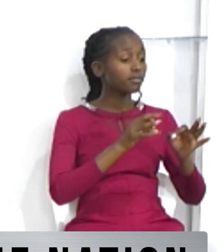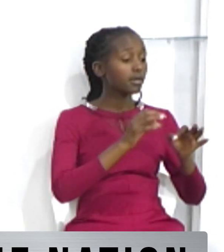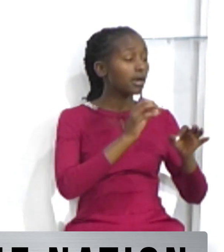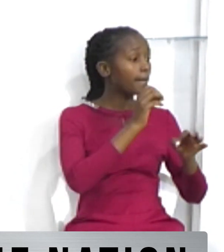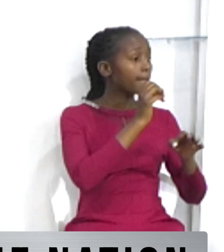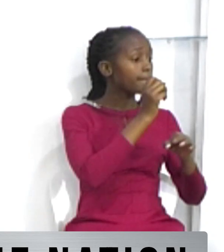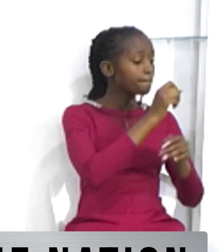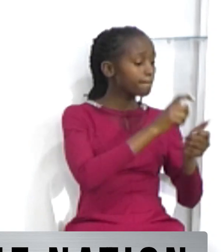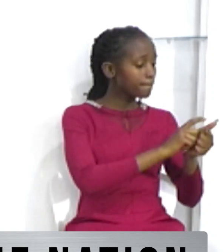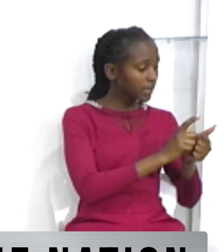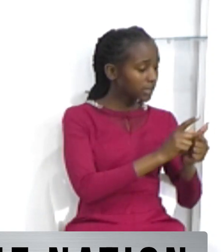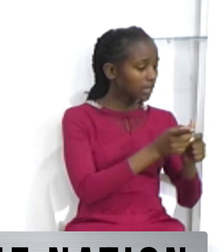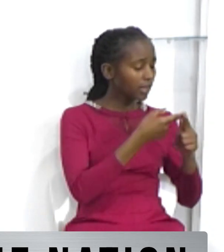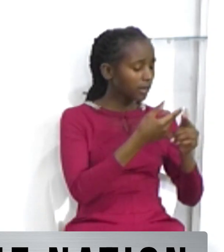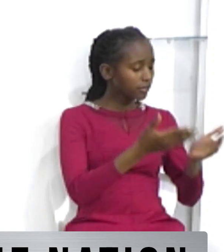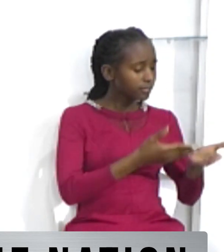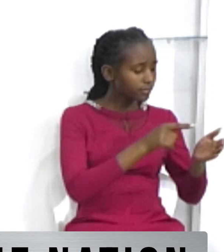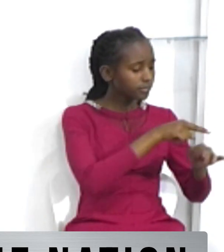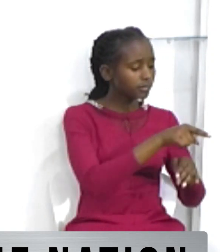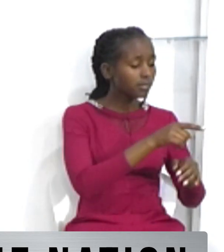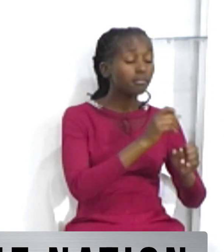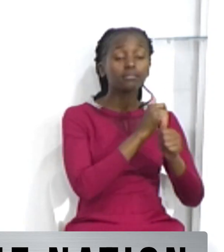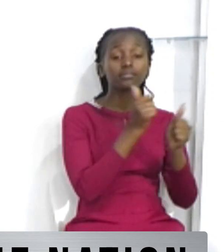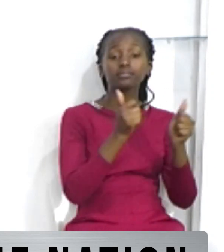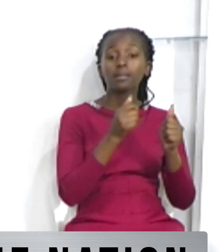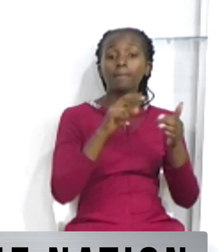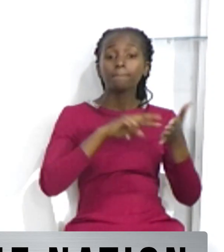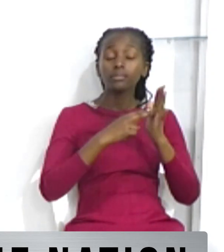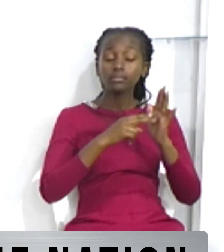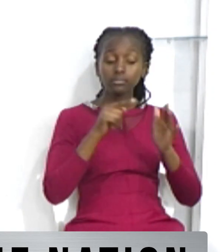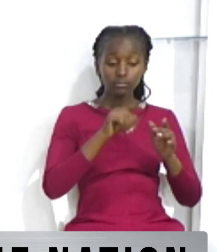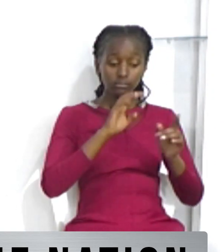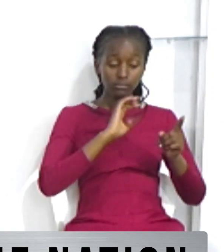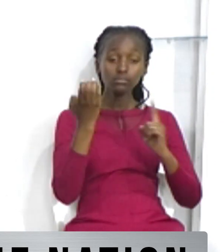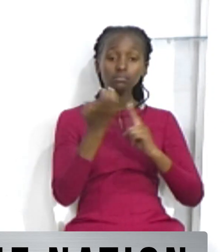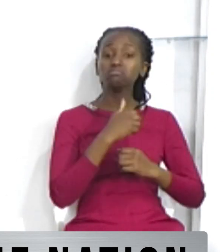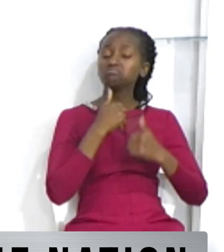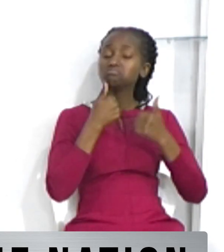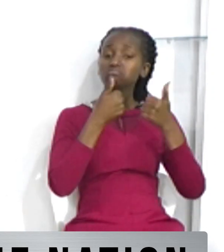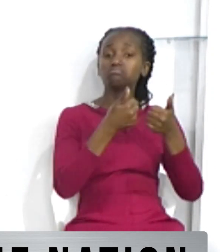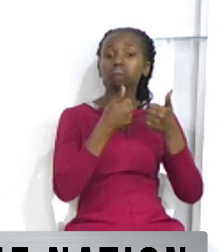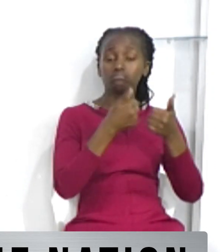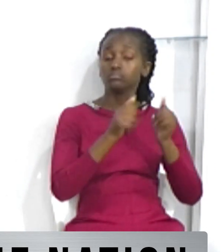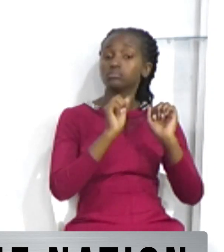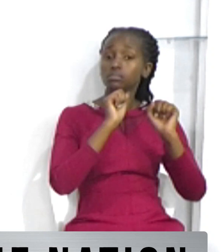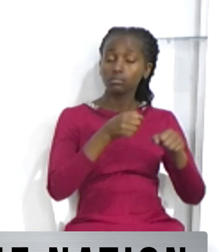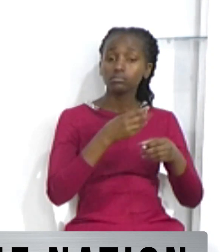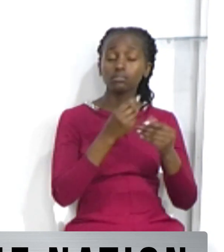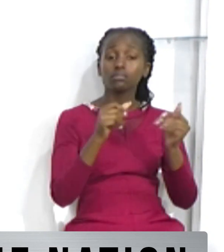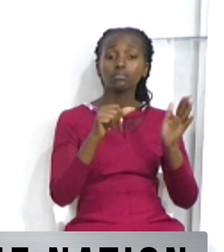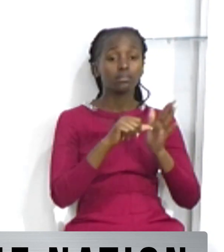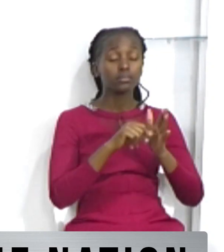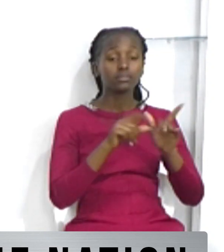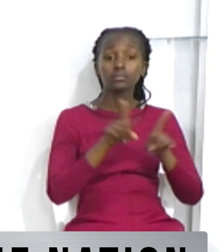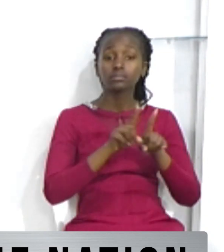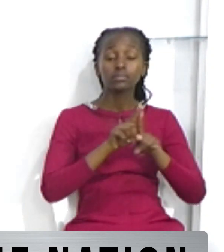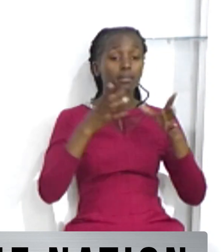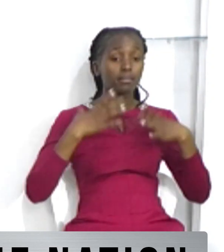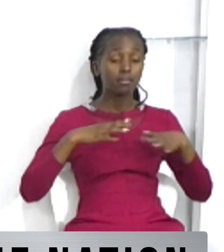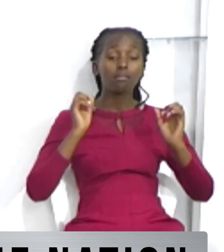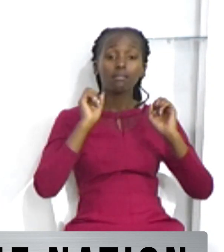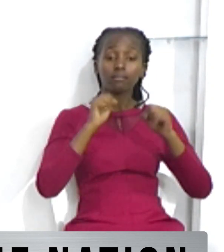So the government provides an enabling environment so that the people can